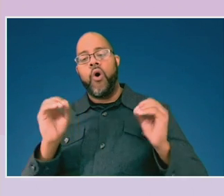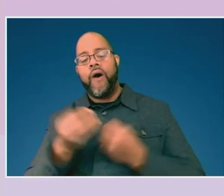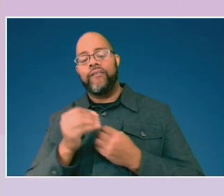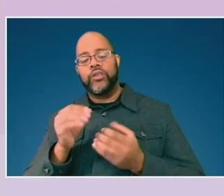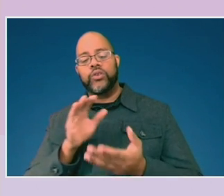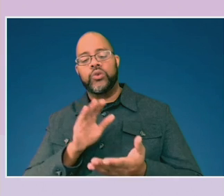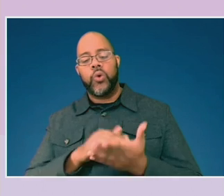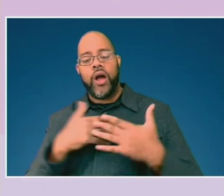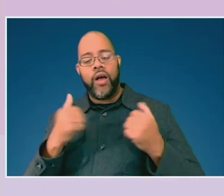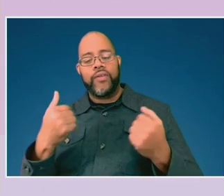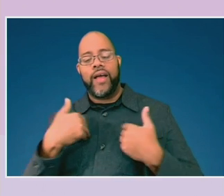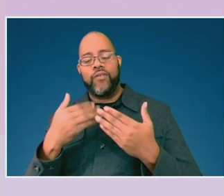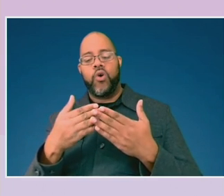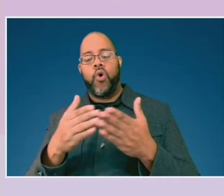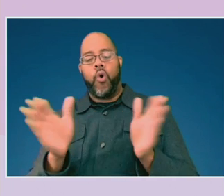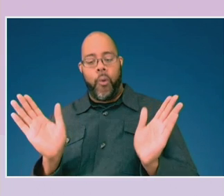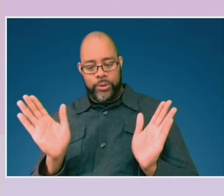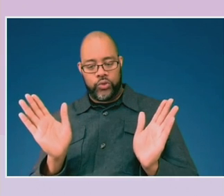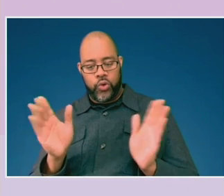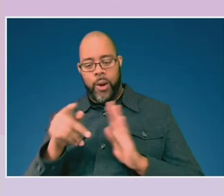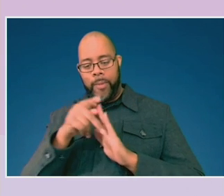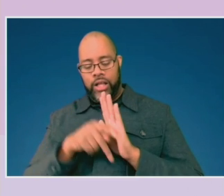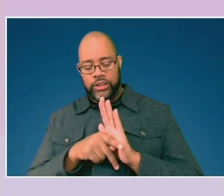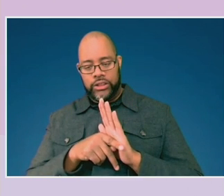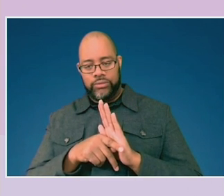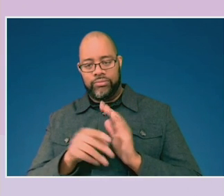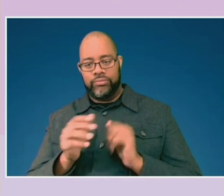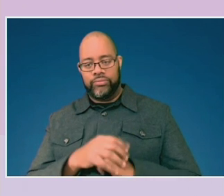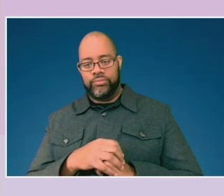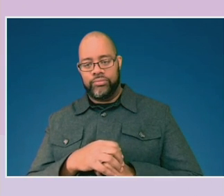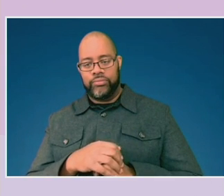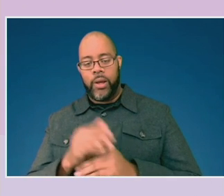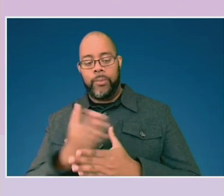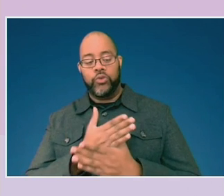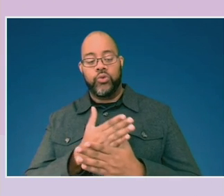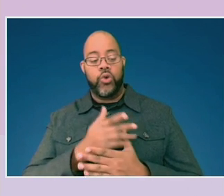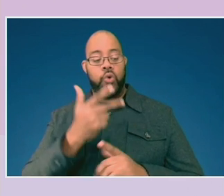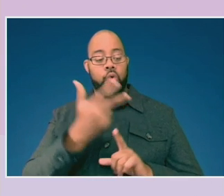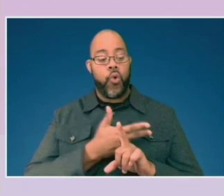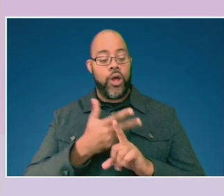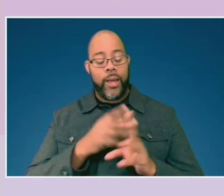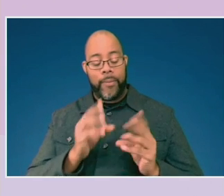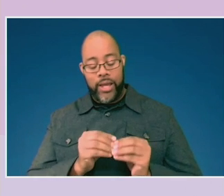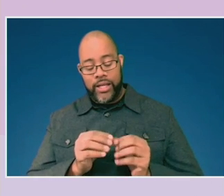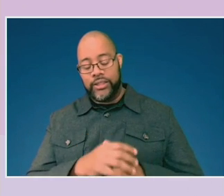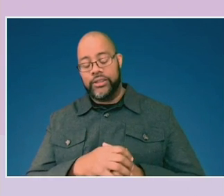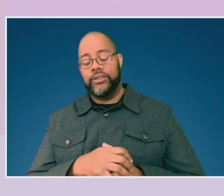has an open door policy. Between our quarterly meetings,